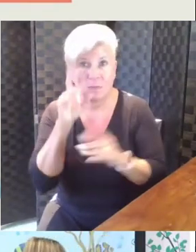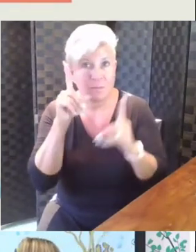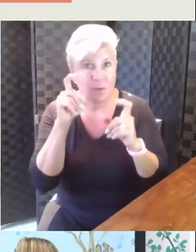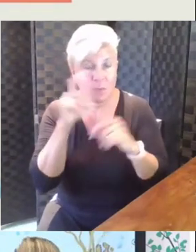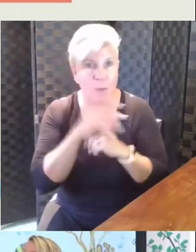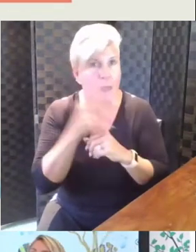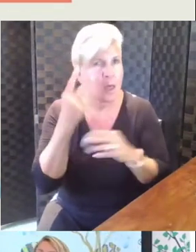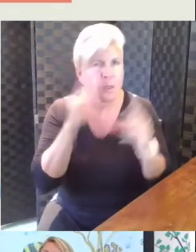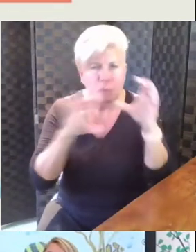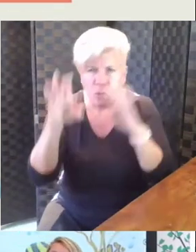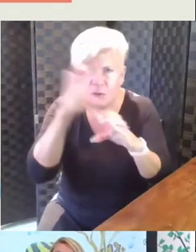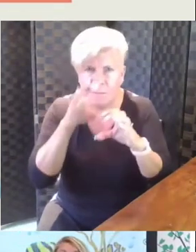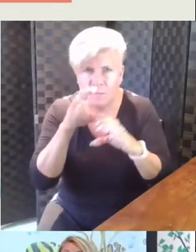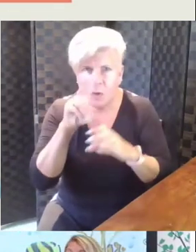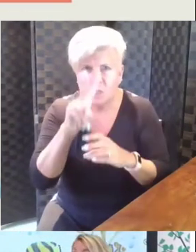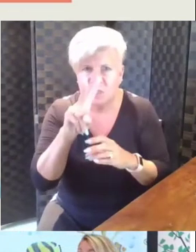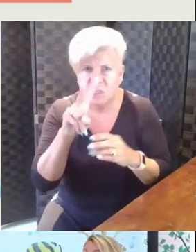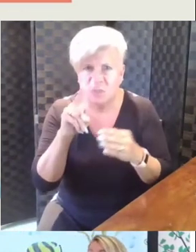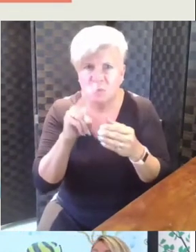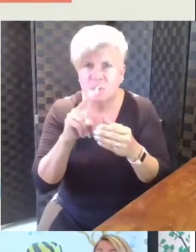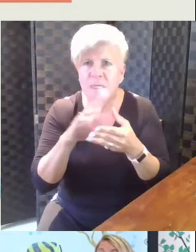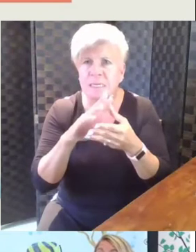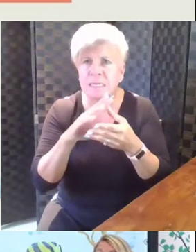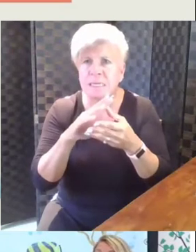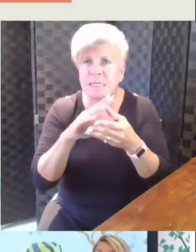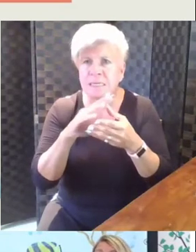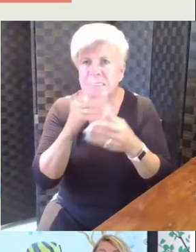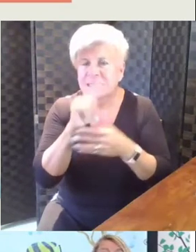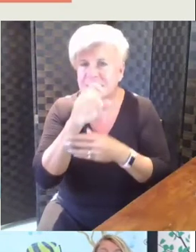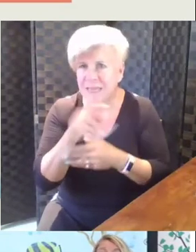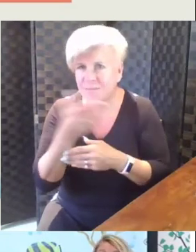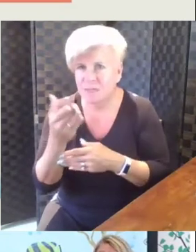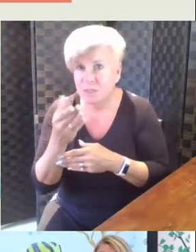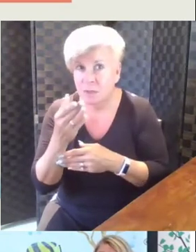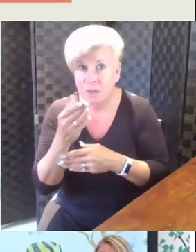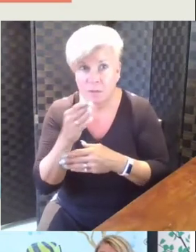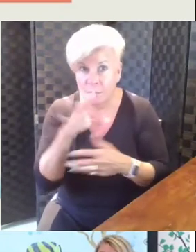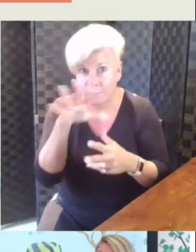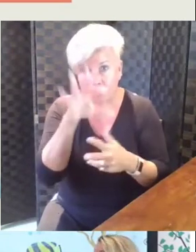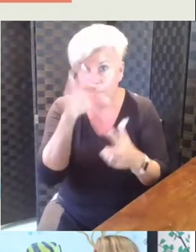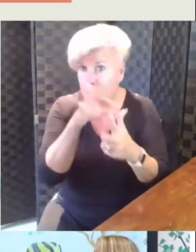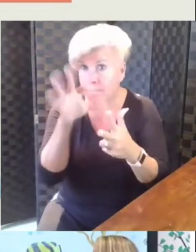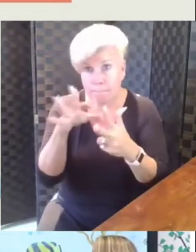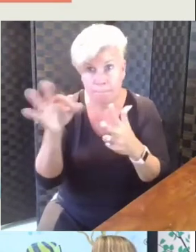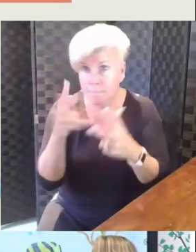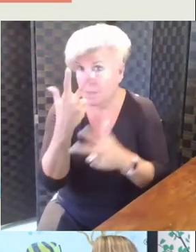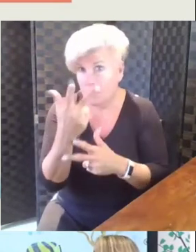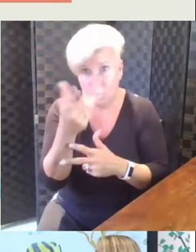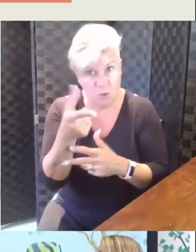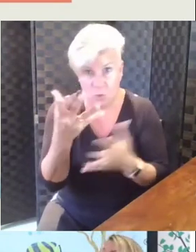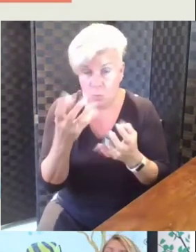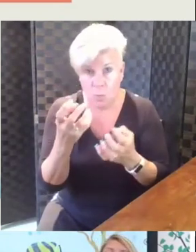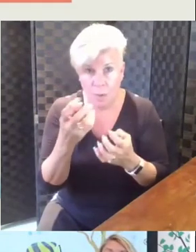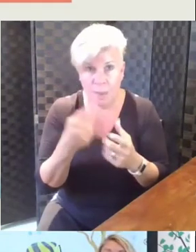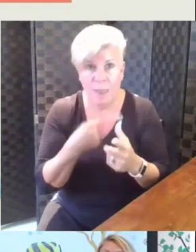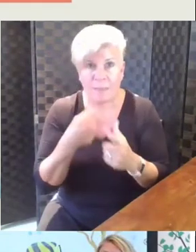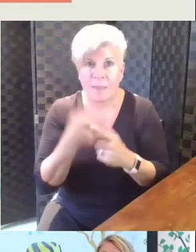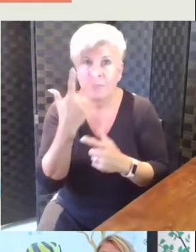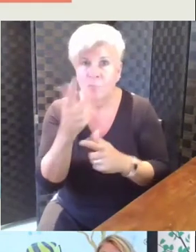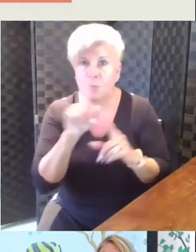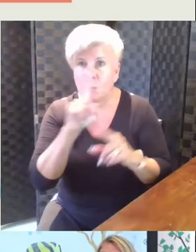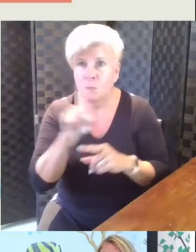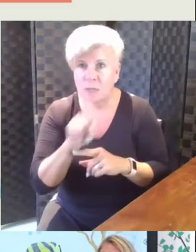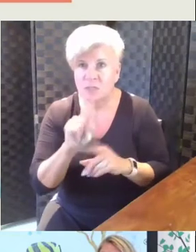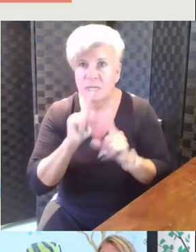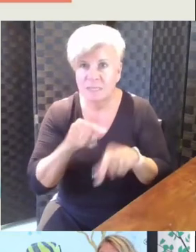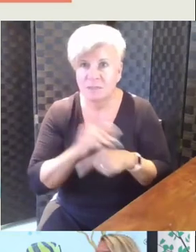You're going to be looking for a couple text features, and you can decide which 3 text features you want to highlight in that reading. And then there's 3 questions to